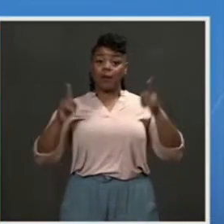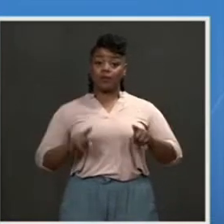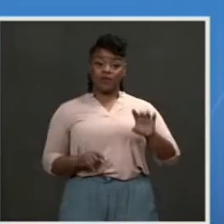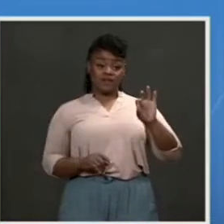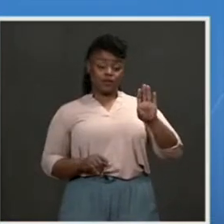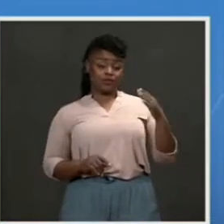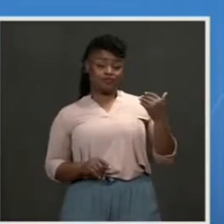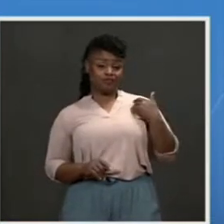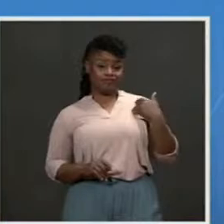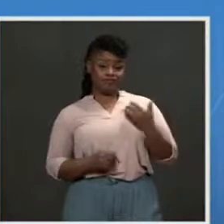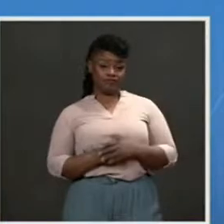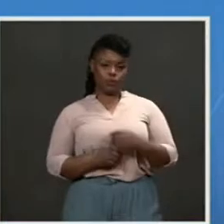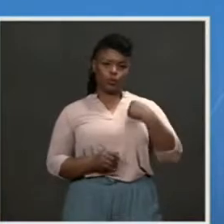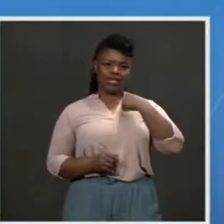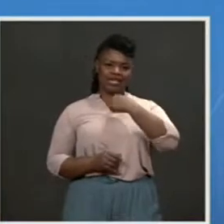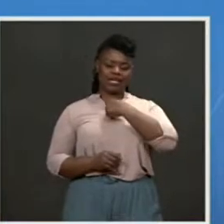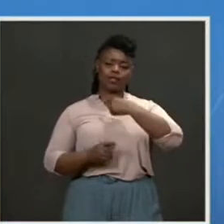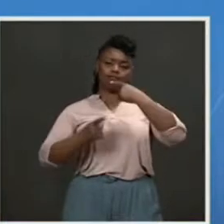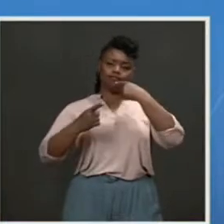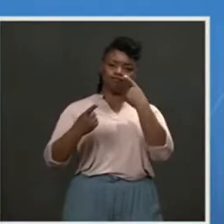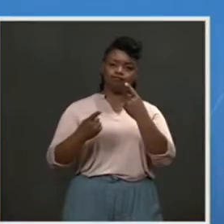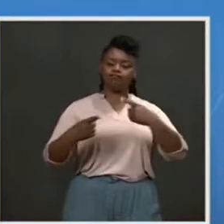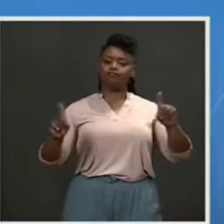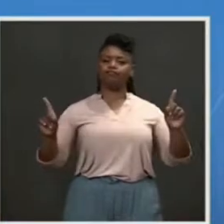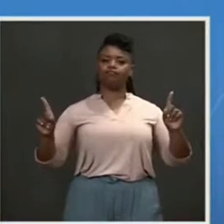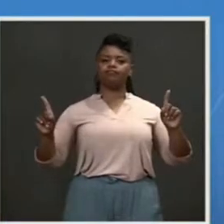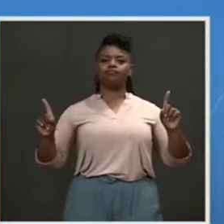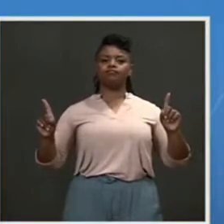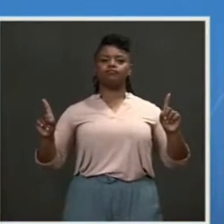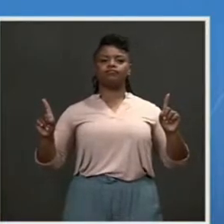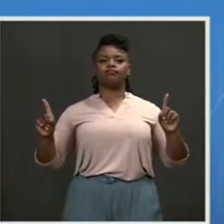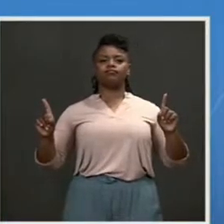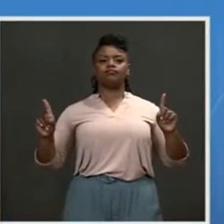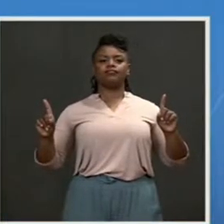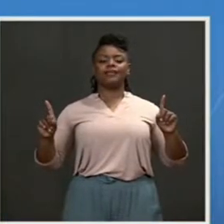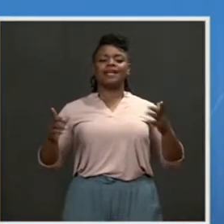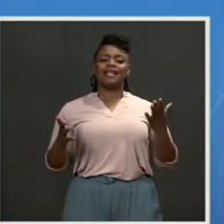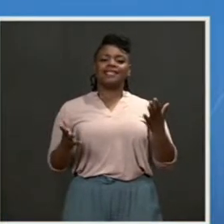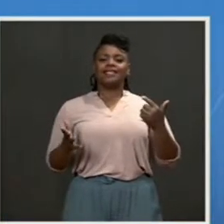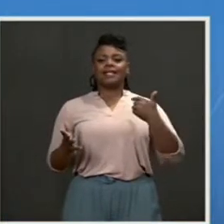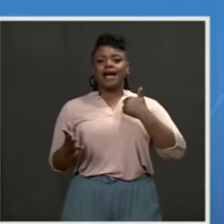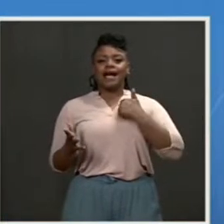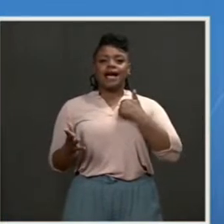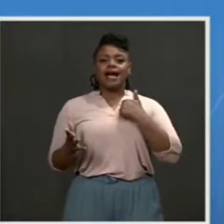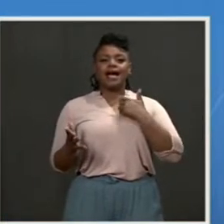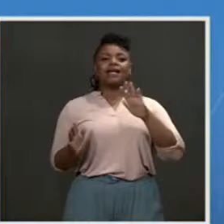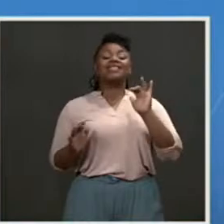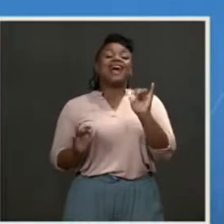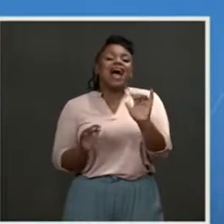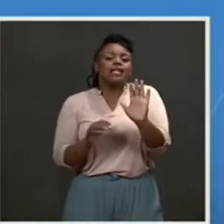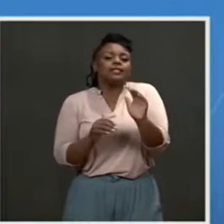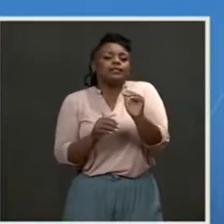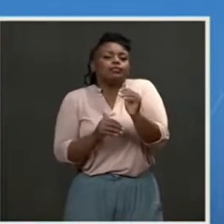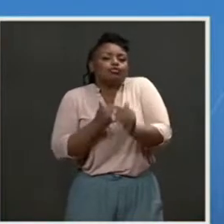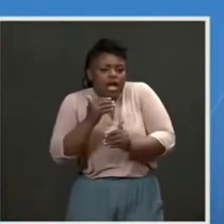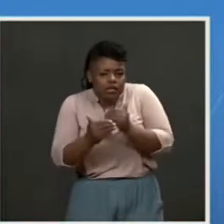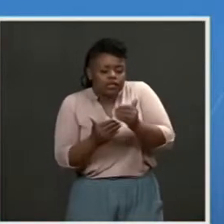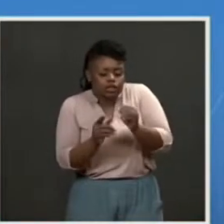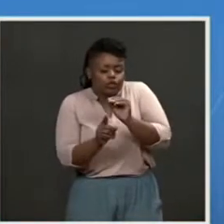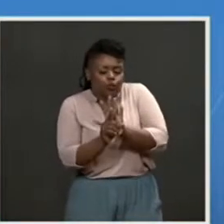last week um it has a layered mitigation approach and it has approached by uh different air ranges of